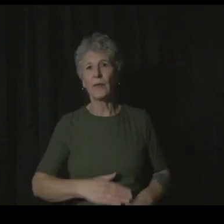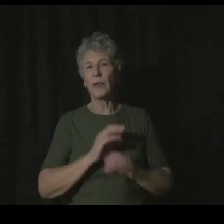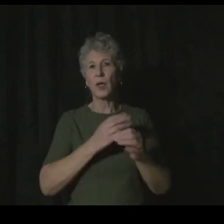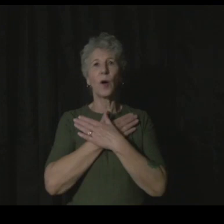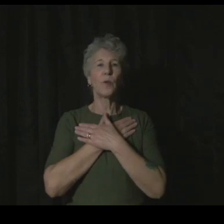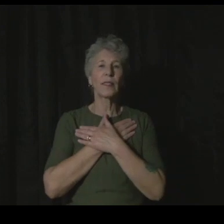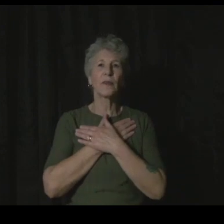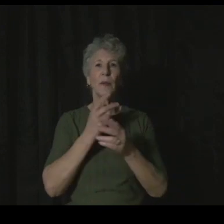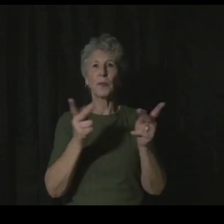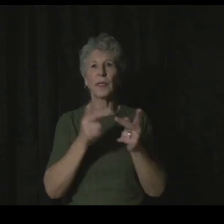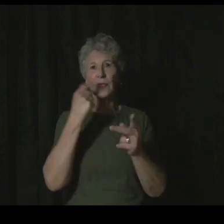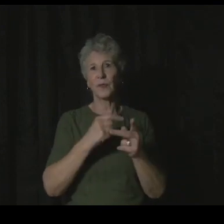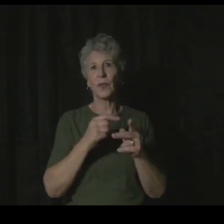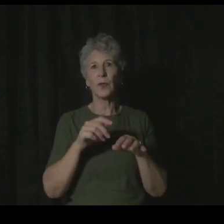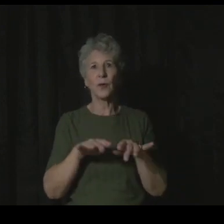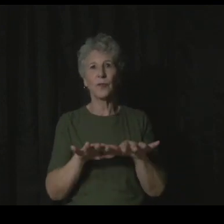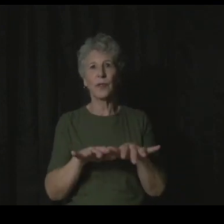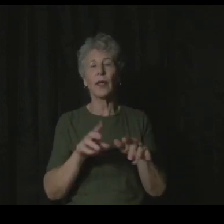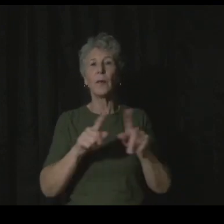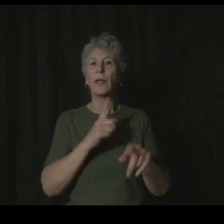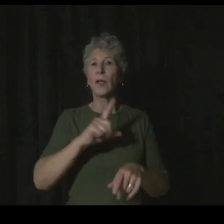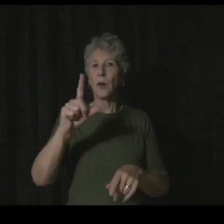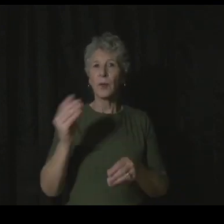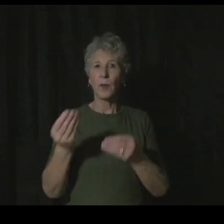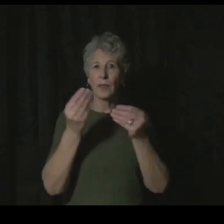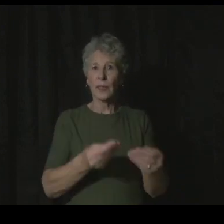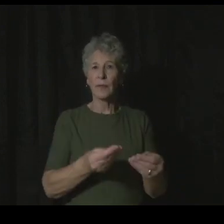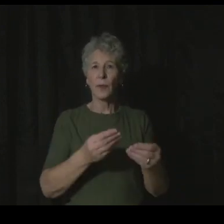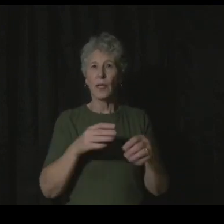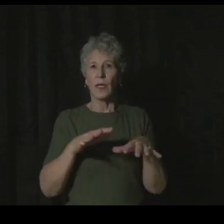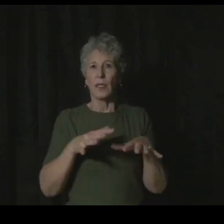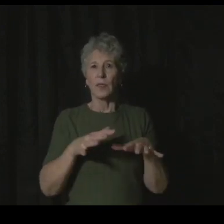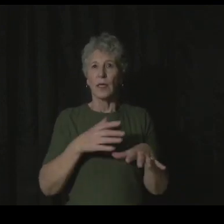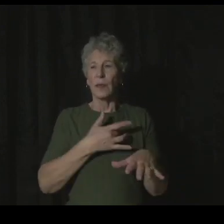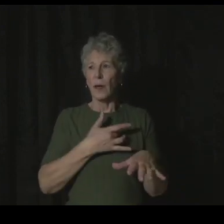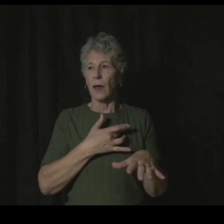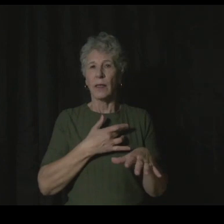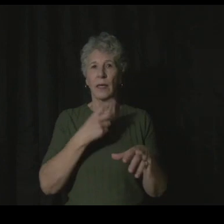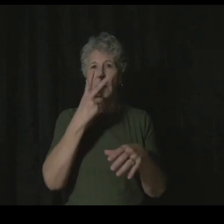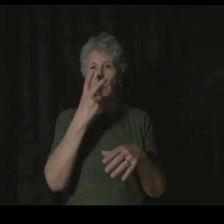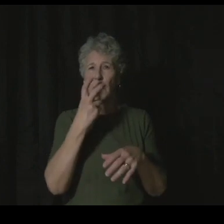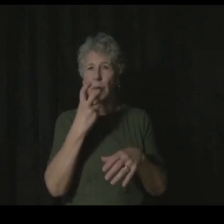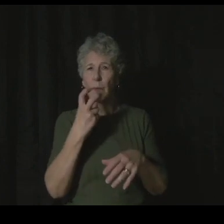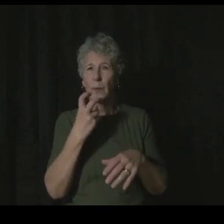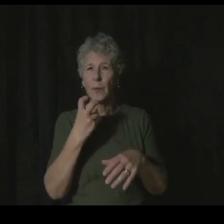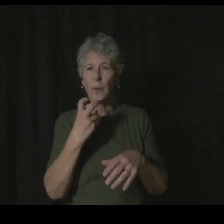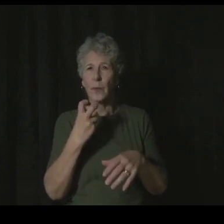for the sole of your foot, but the Lord will give you there a trembling heart and failing eyes and a languishing